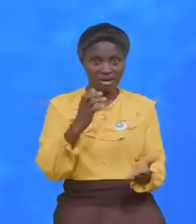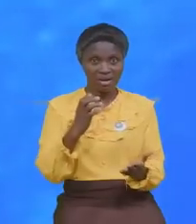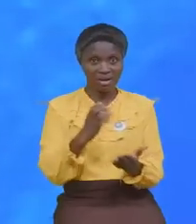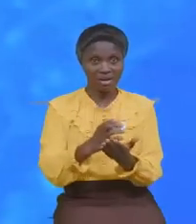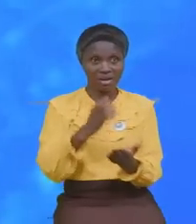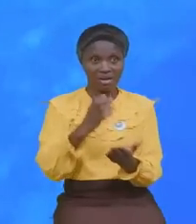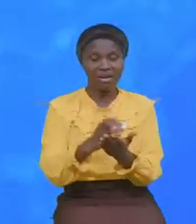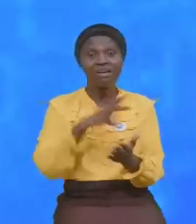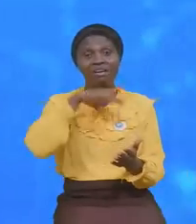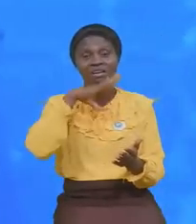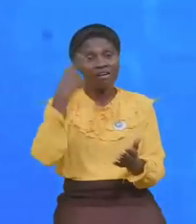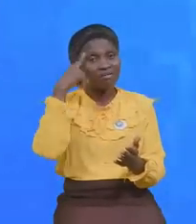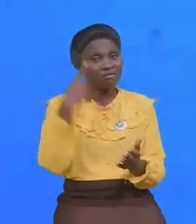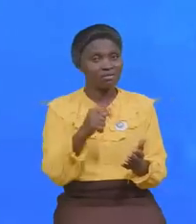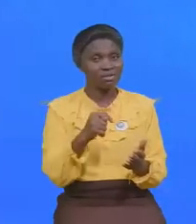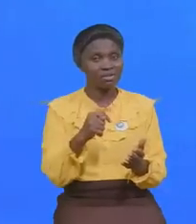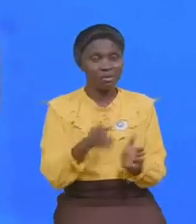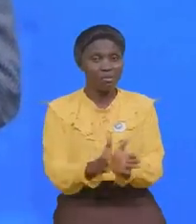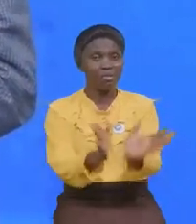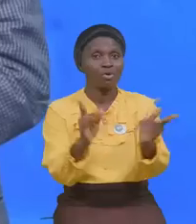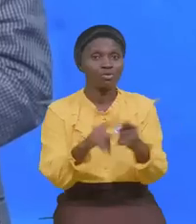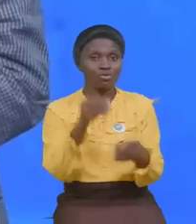words upon his life.